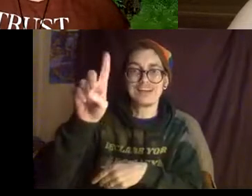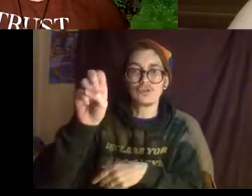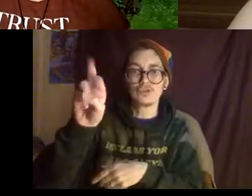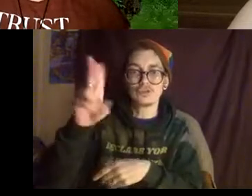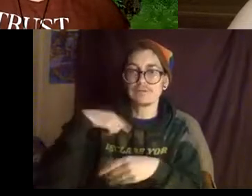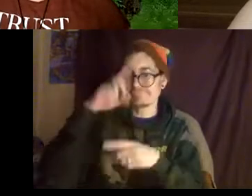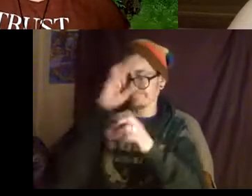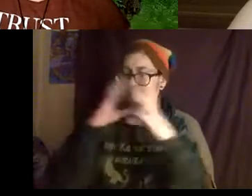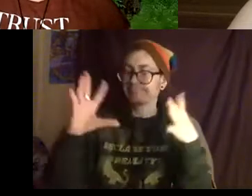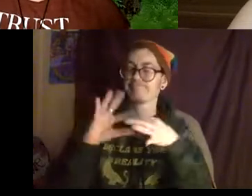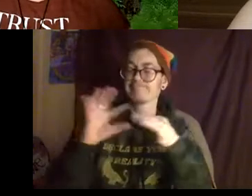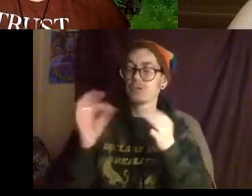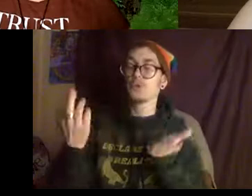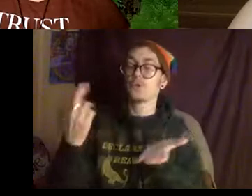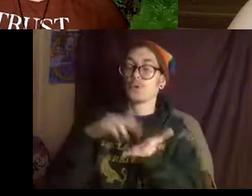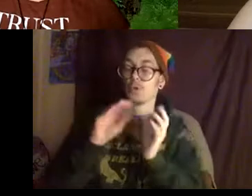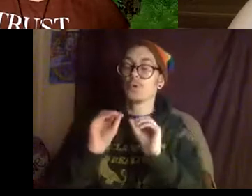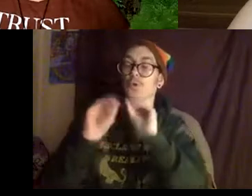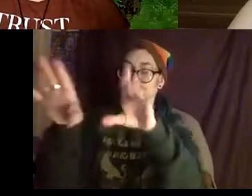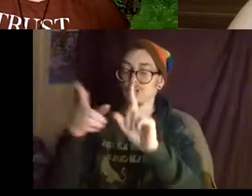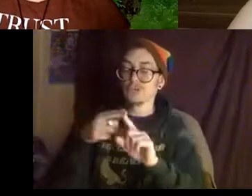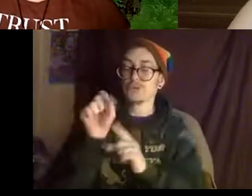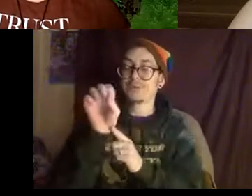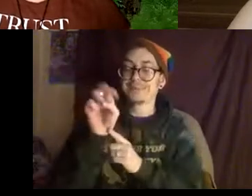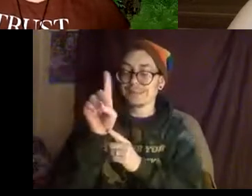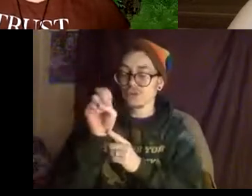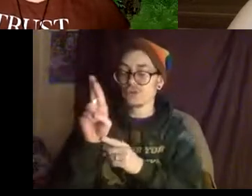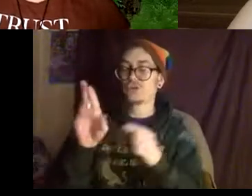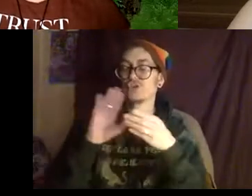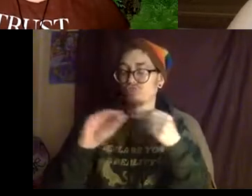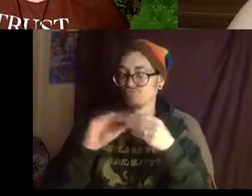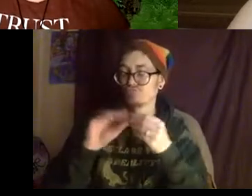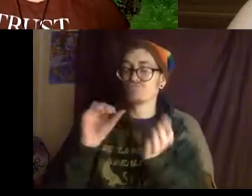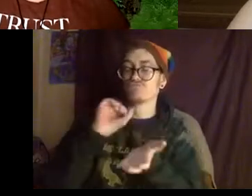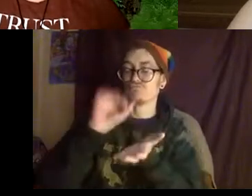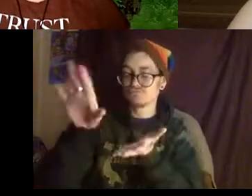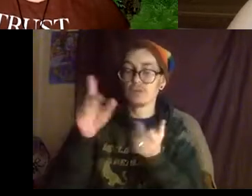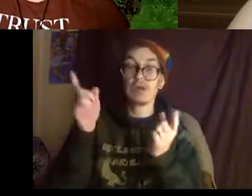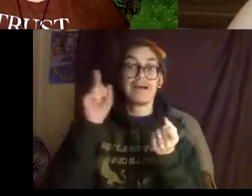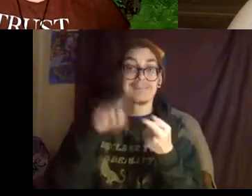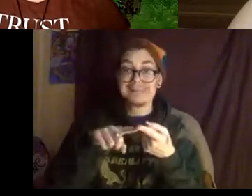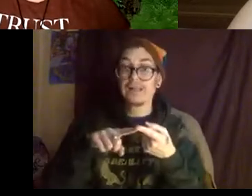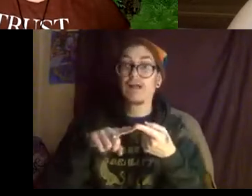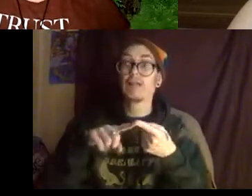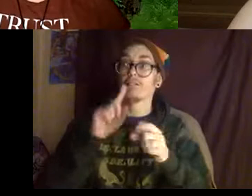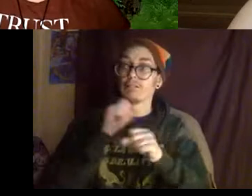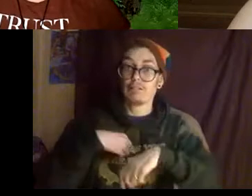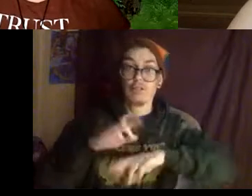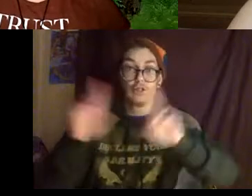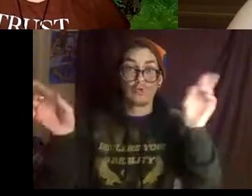return to sender. I think of that ball of energy and I say, return this to the sender, send it